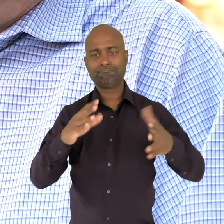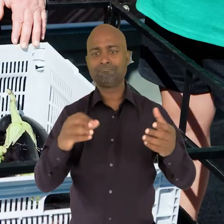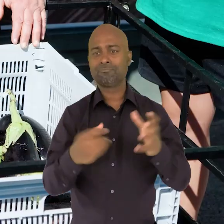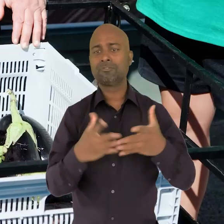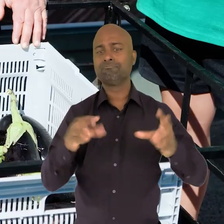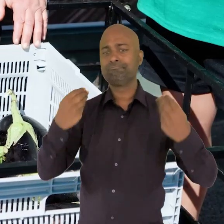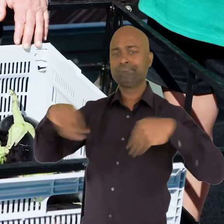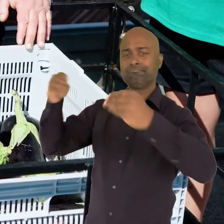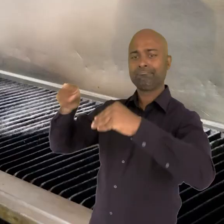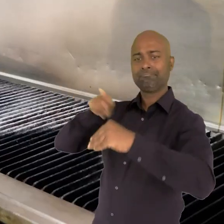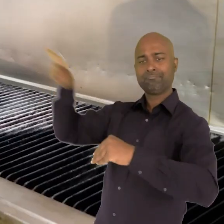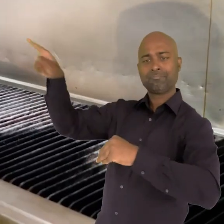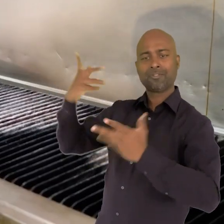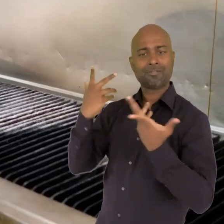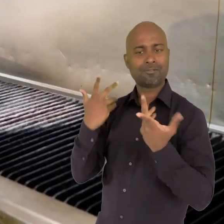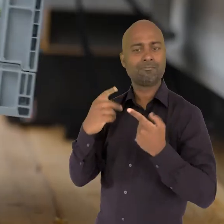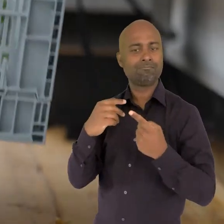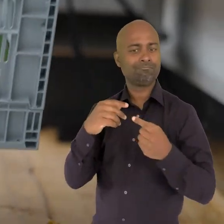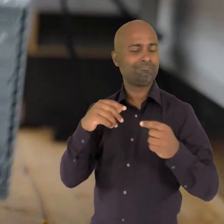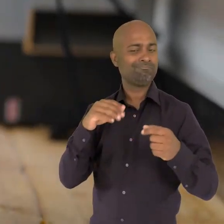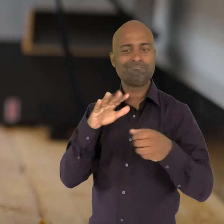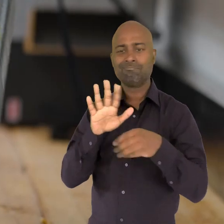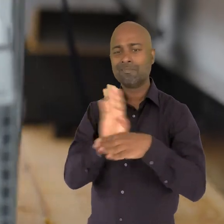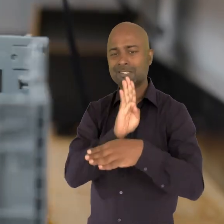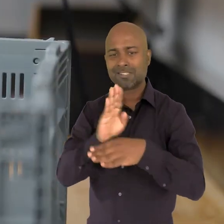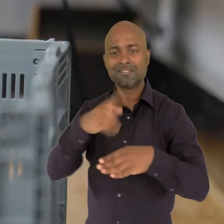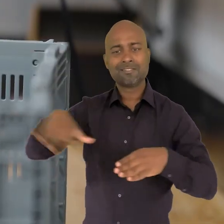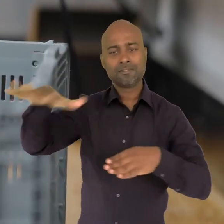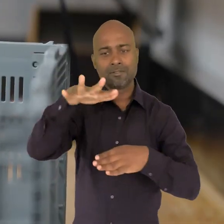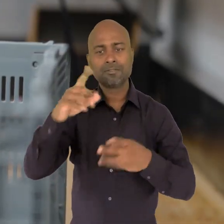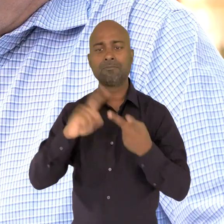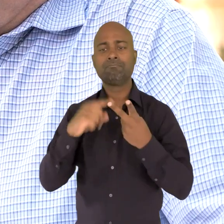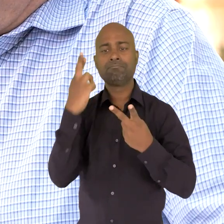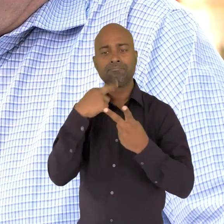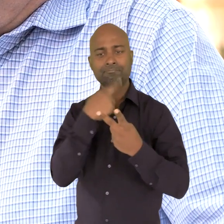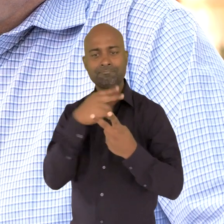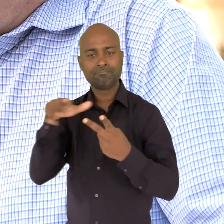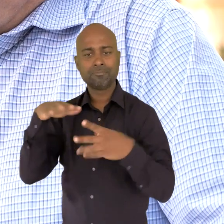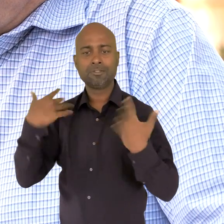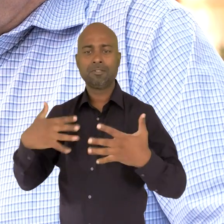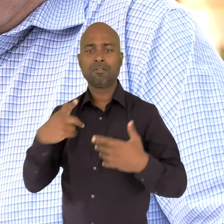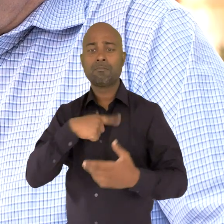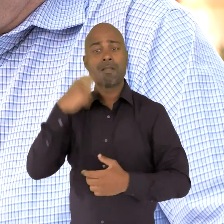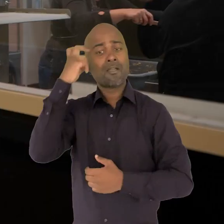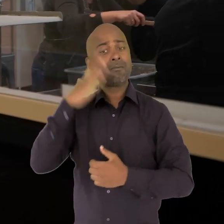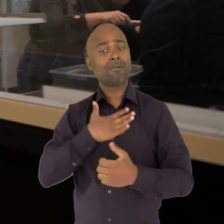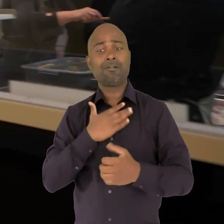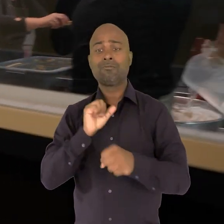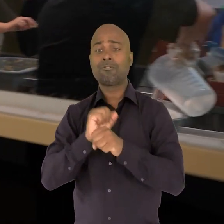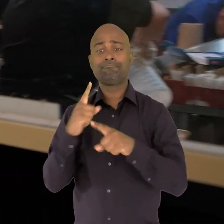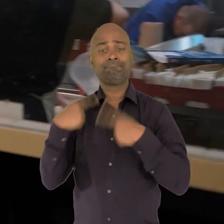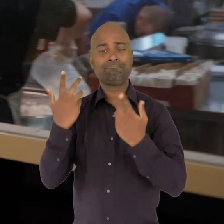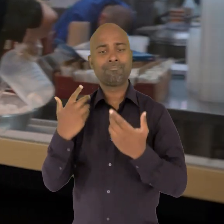in a retail space or through restaurants. My favorite part of working at Reena is feeling that I'm